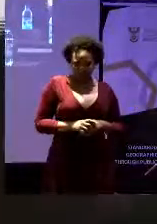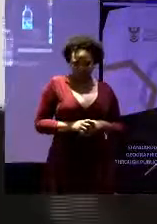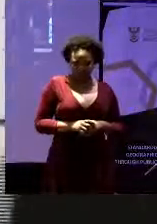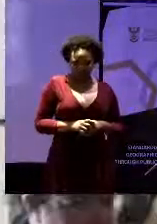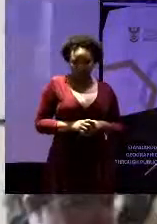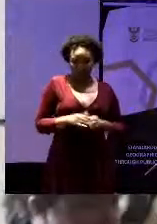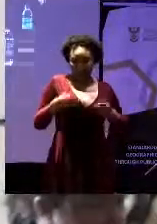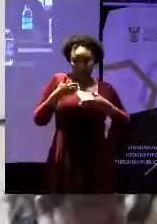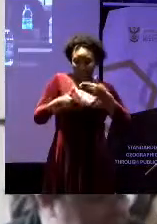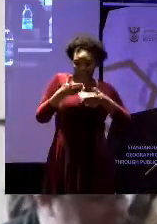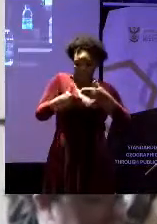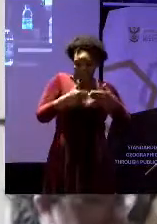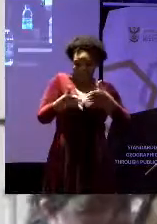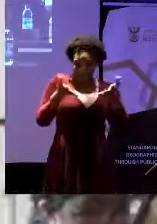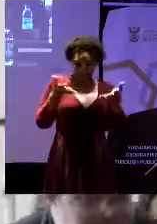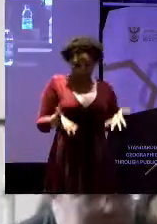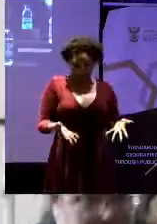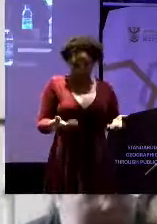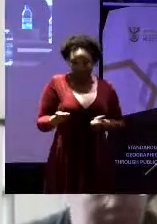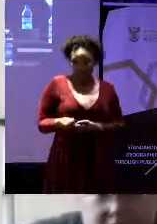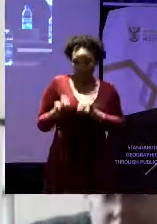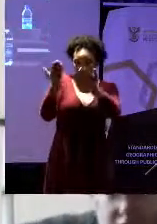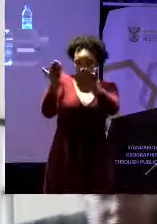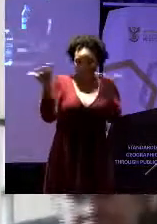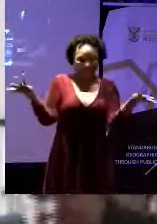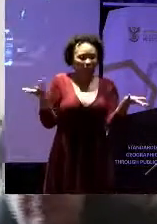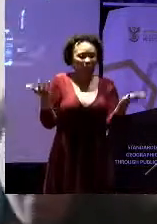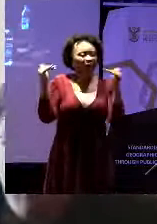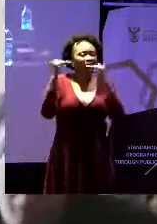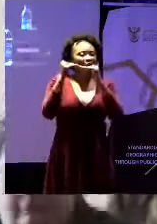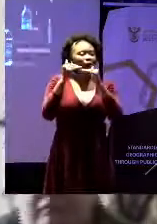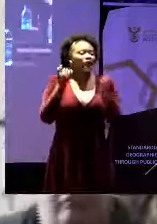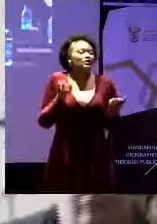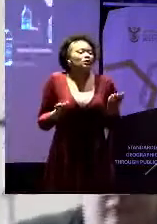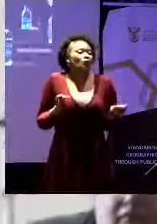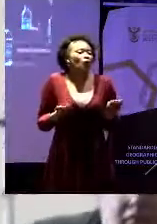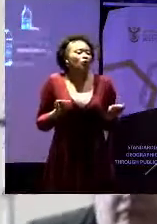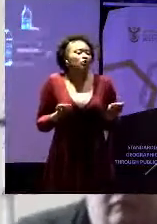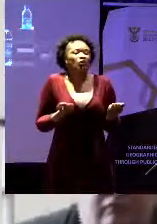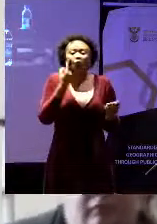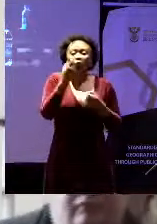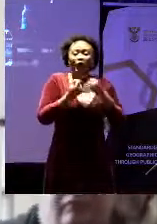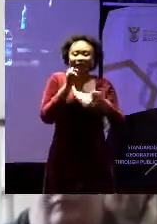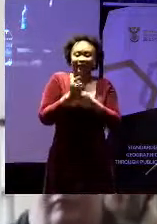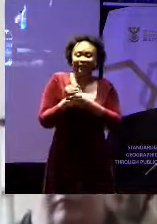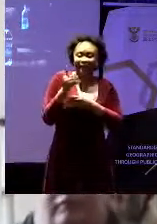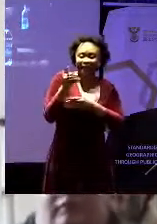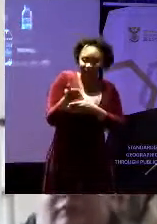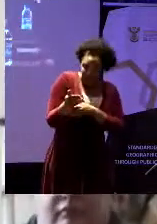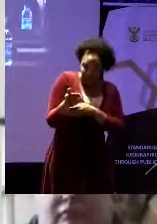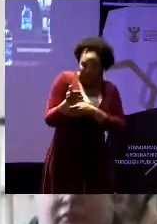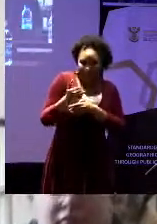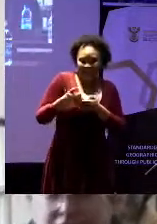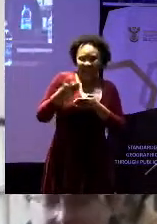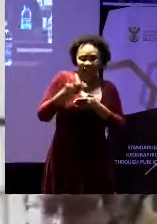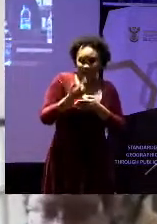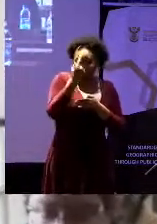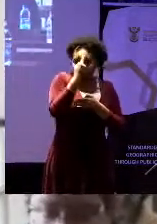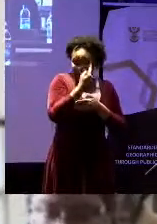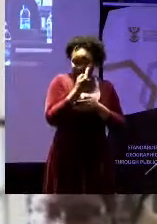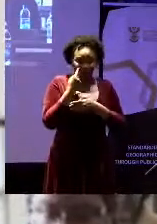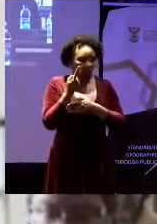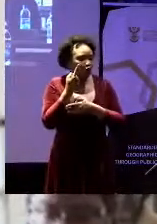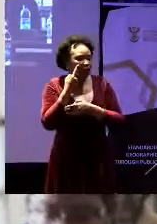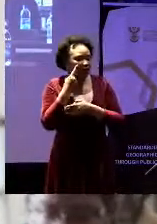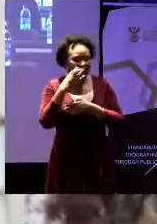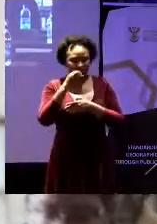This whole process is going to the equality courts 1 year from now, as soon as the Khoi and San authorities are recognized by the Kokta Commission.